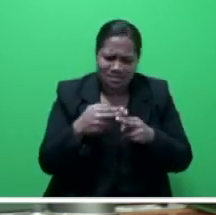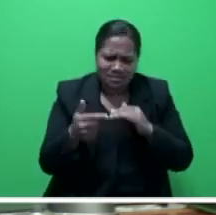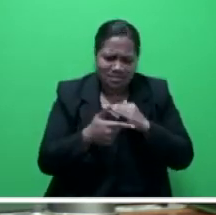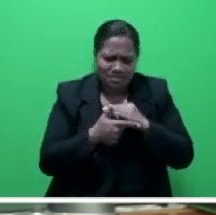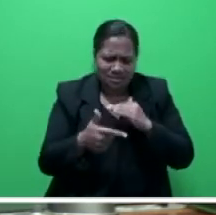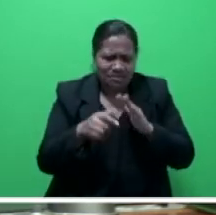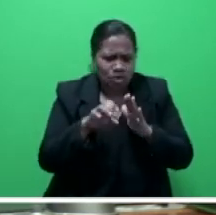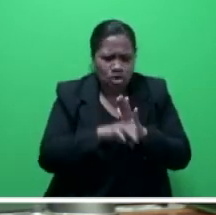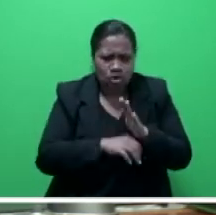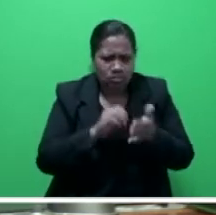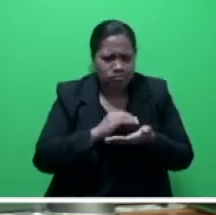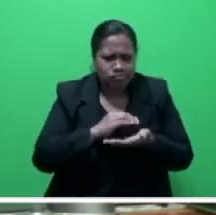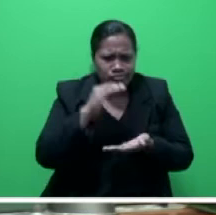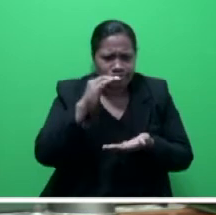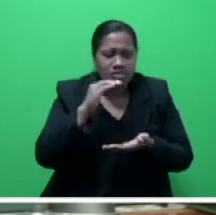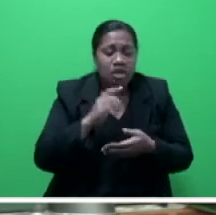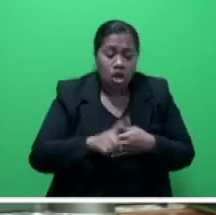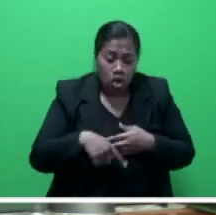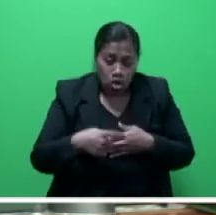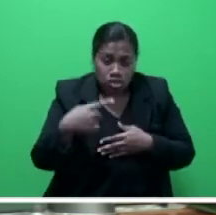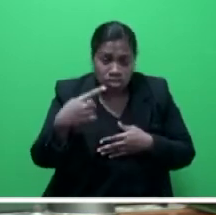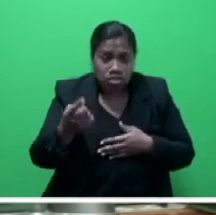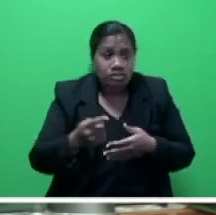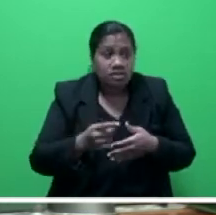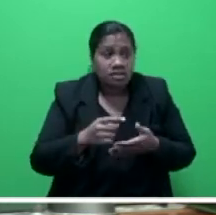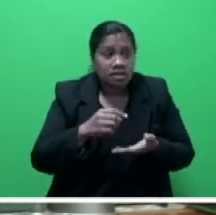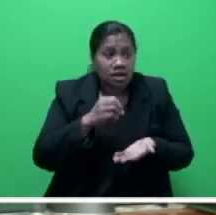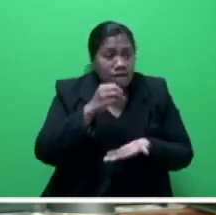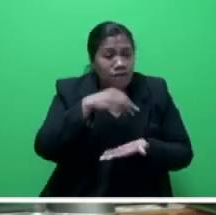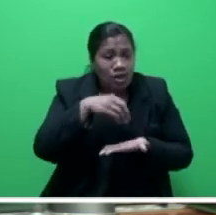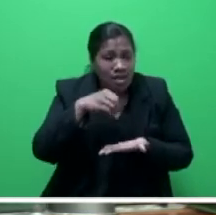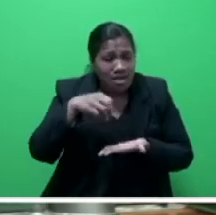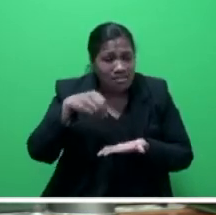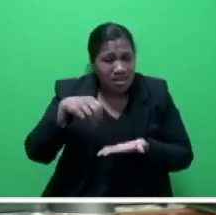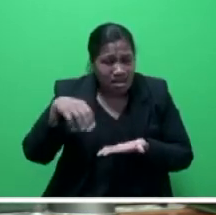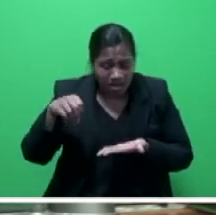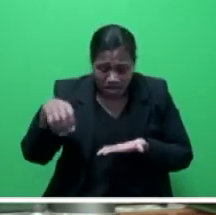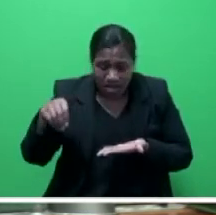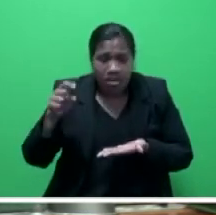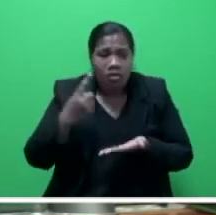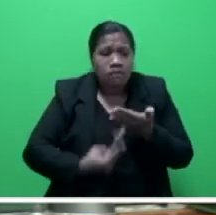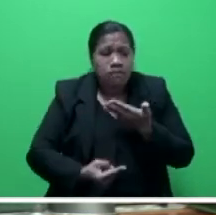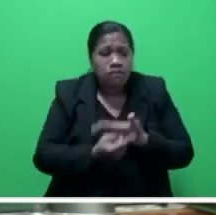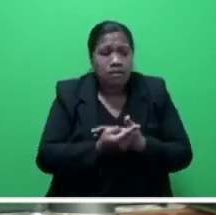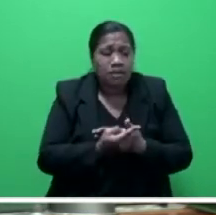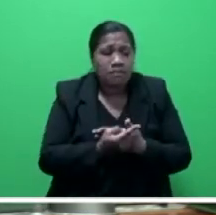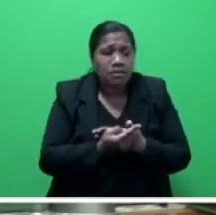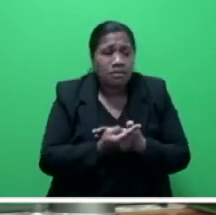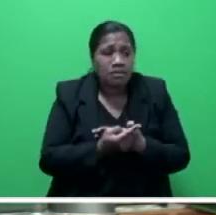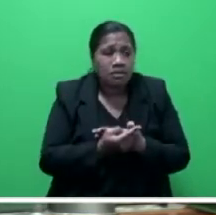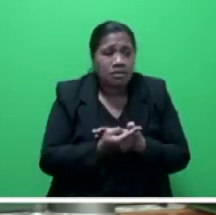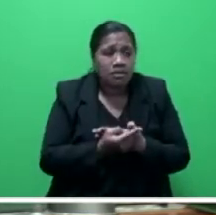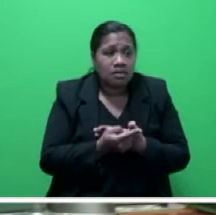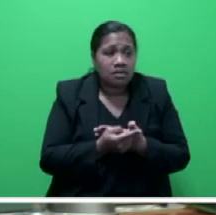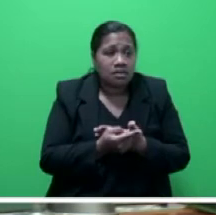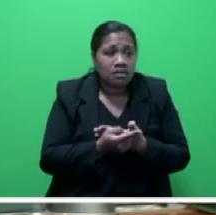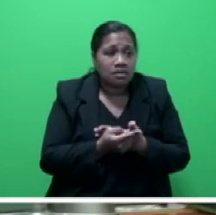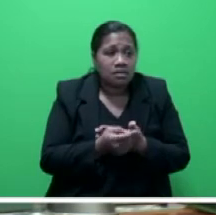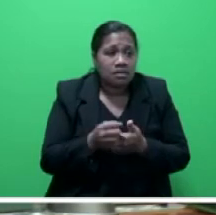Continuous application of fertilizer doesn't necessarily would contribute to increase in productivity at the